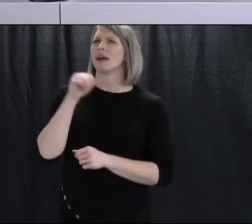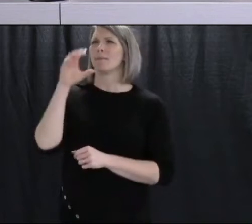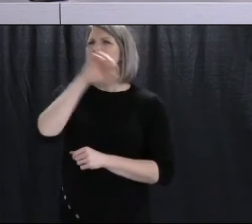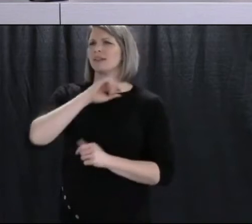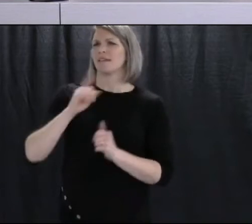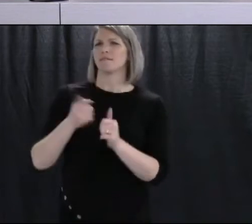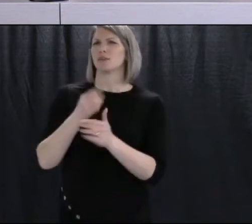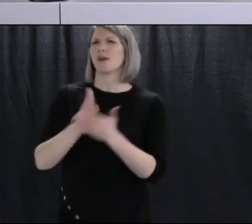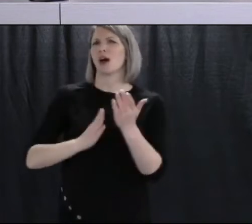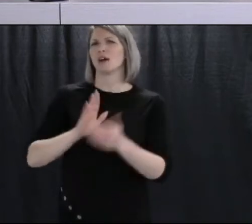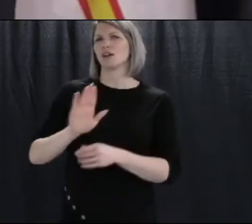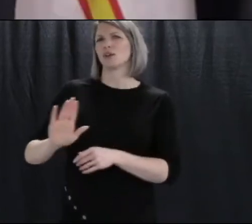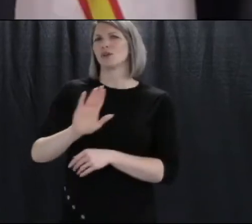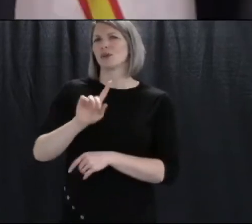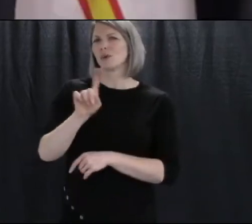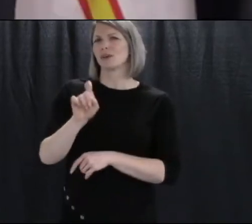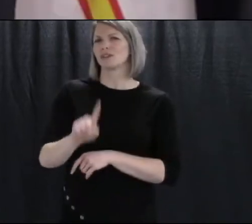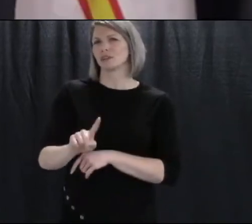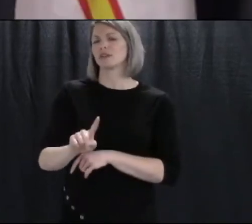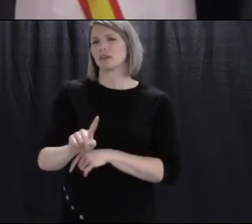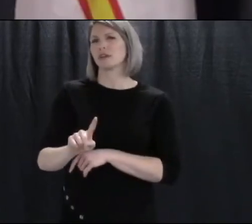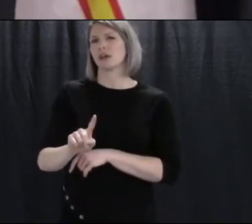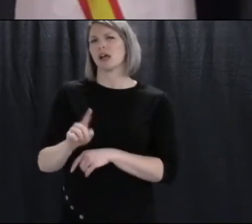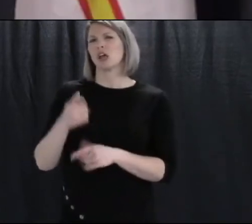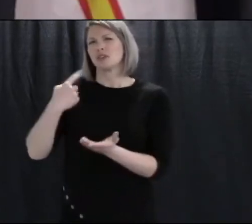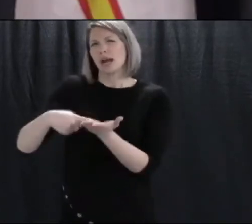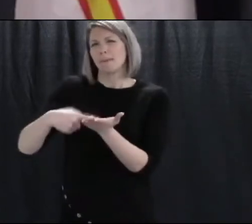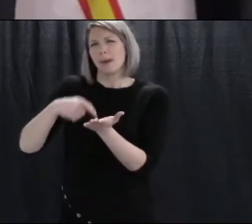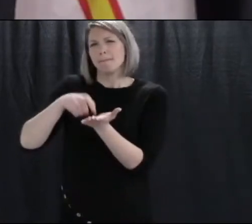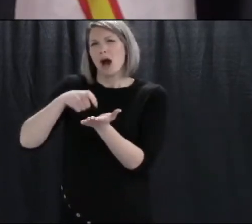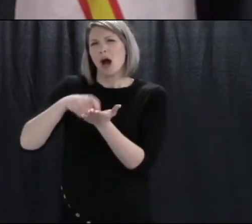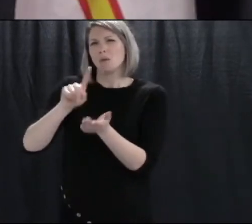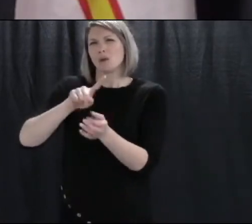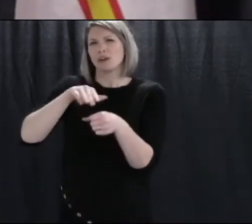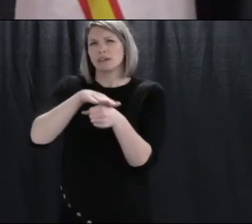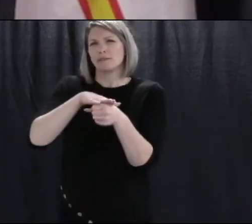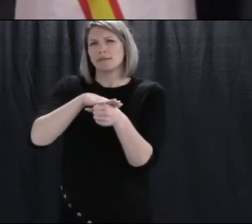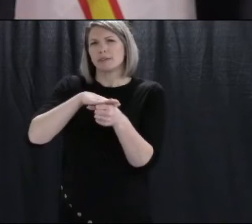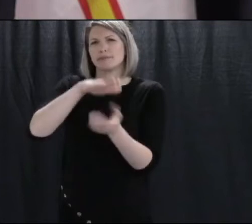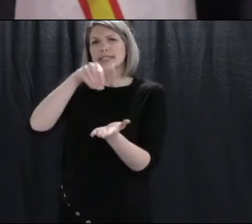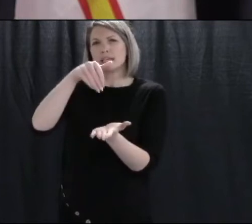your question. So what I understand is what you're talking about, a mine in central Newfoundland that would have